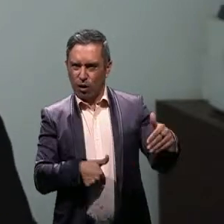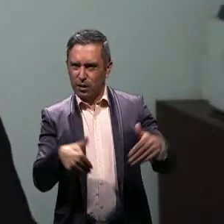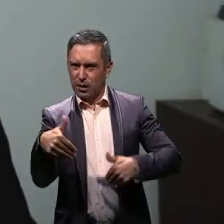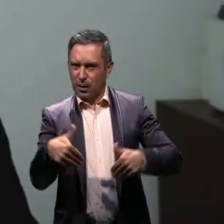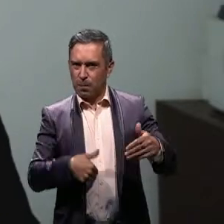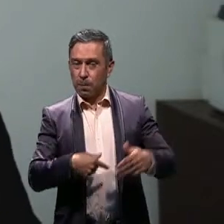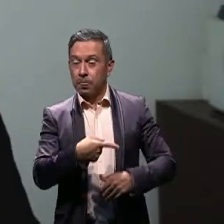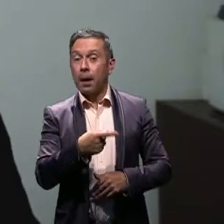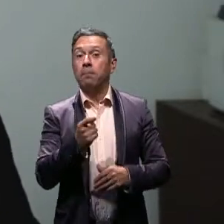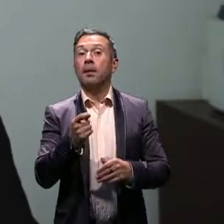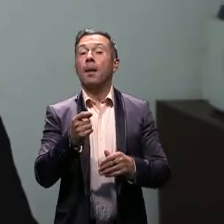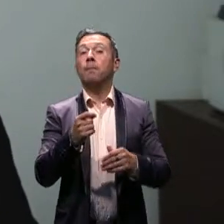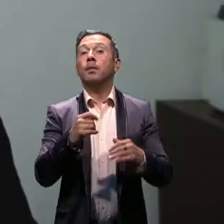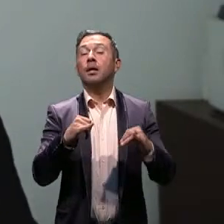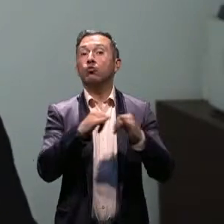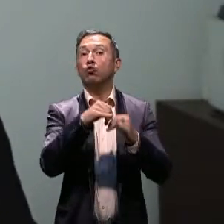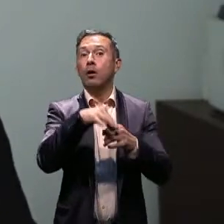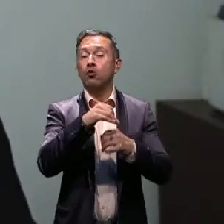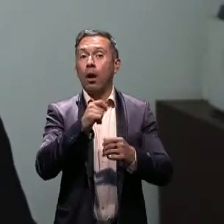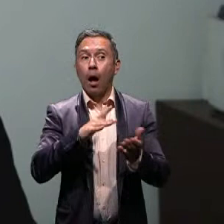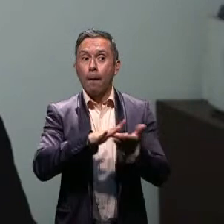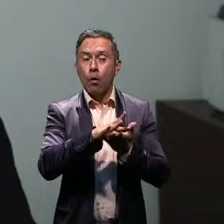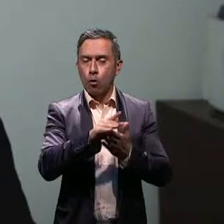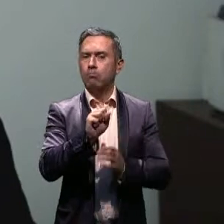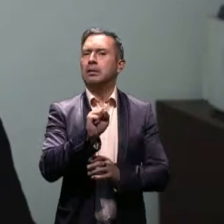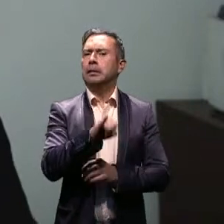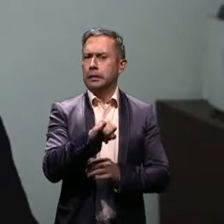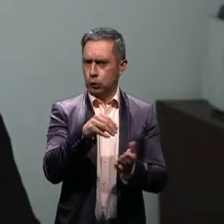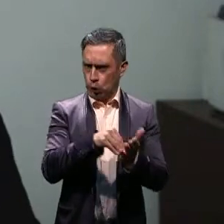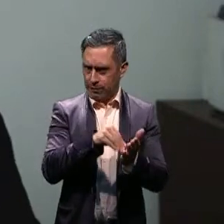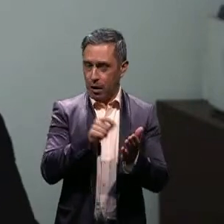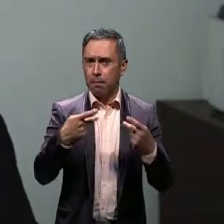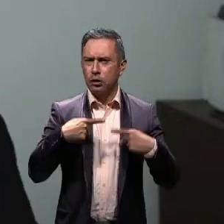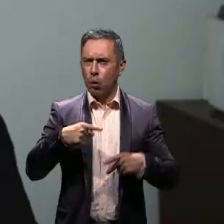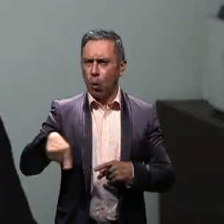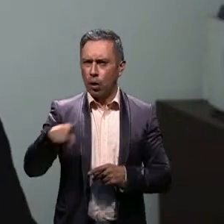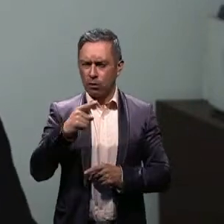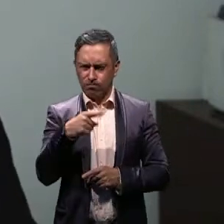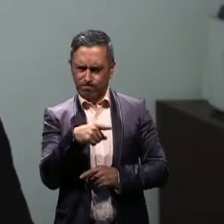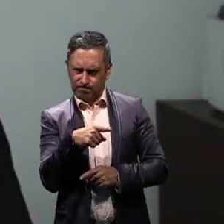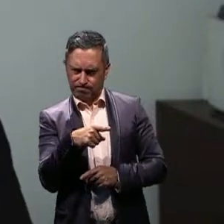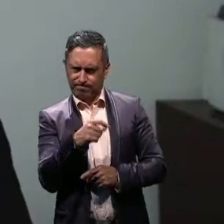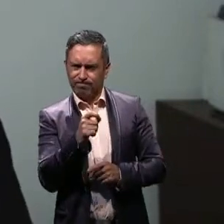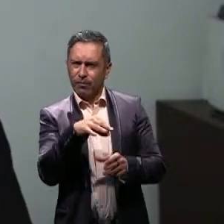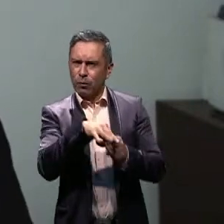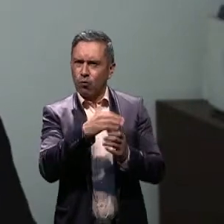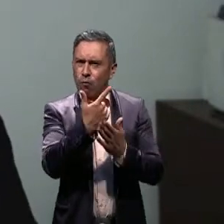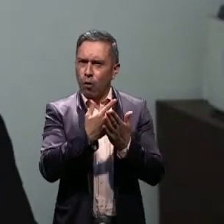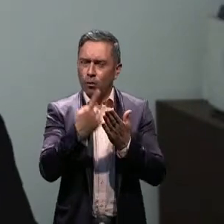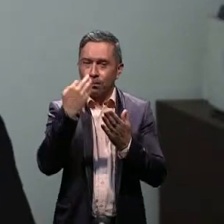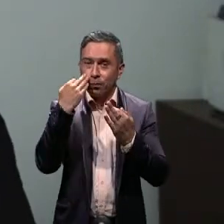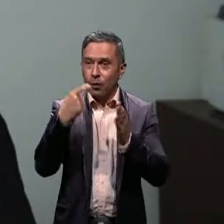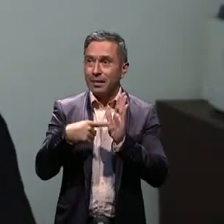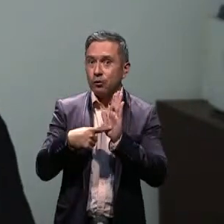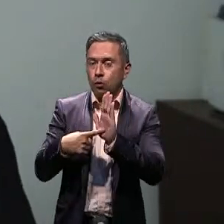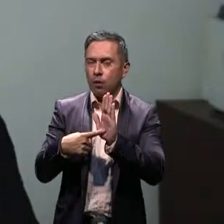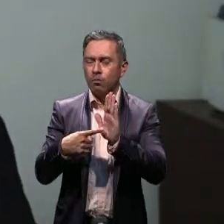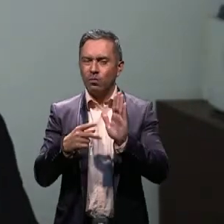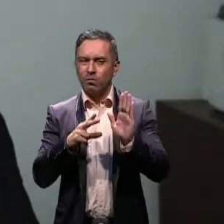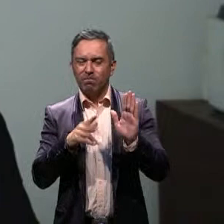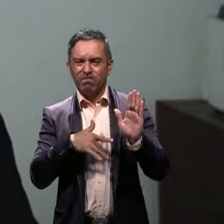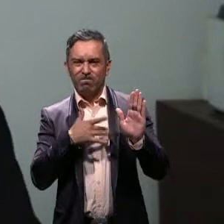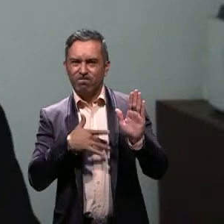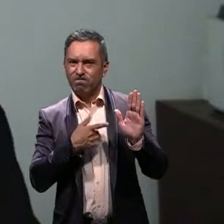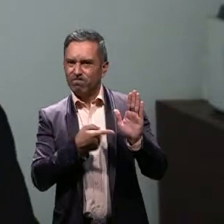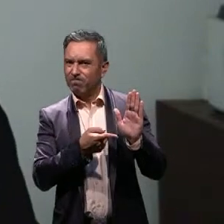the discomfort on a daily basis. So people are questioning, and with the reason,